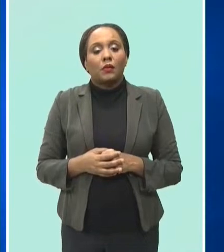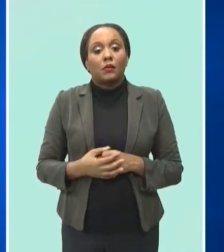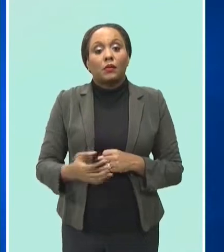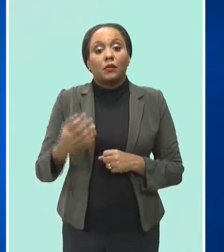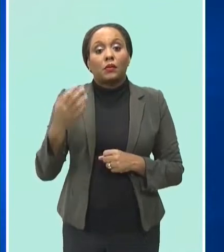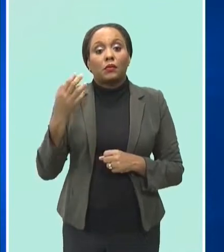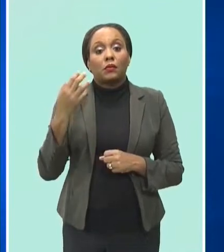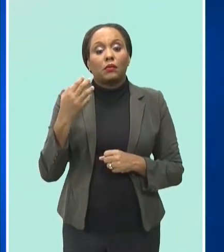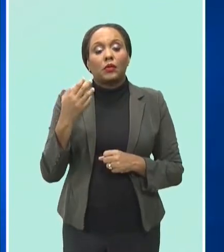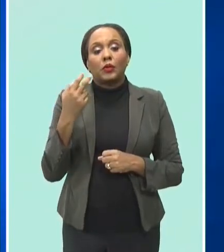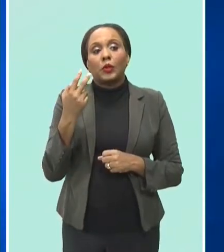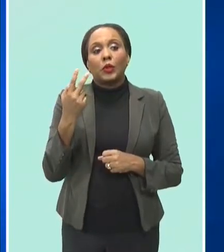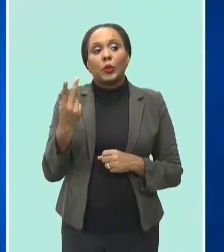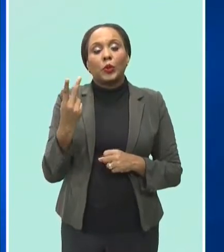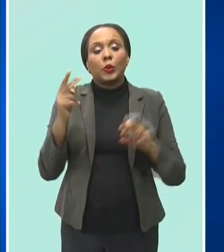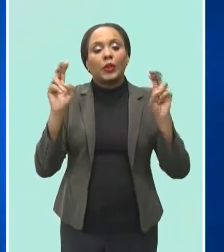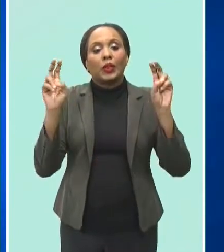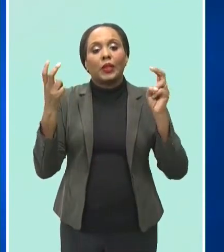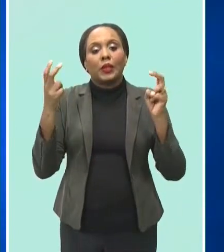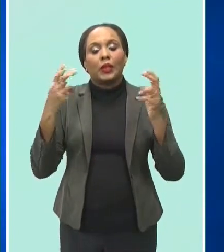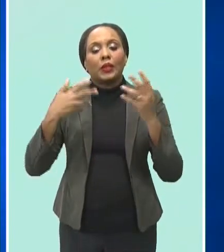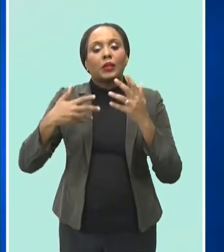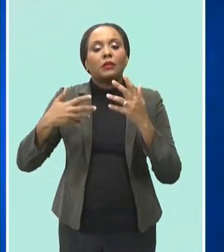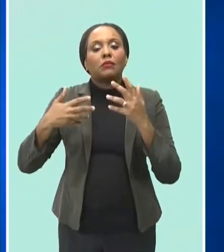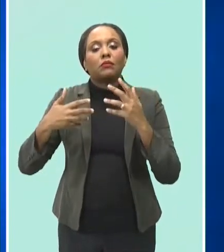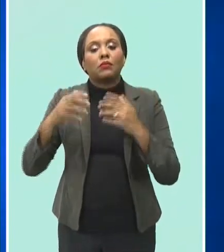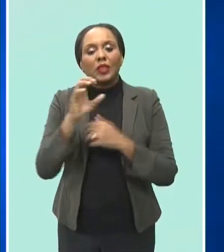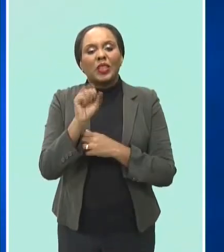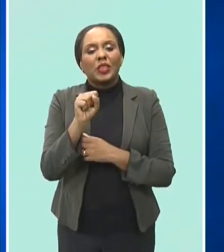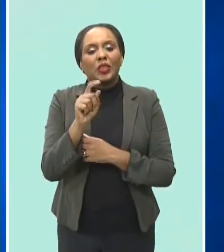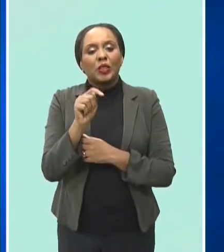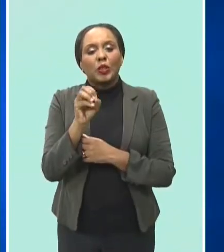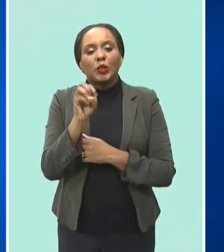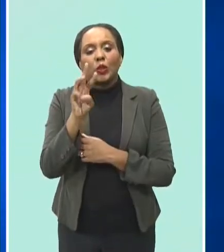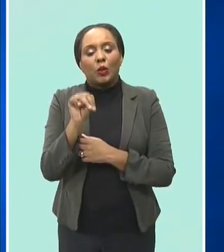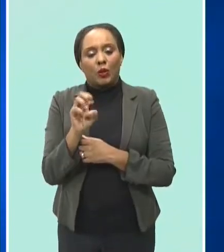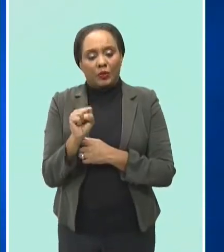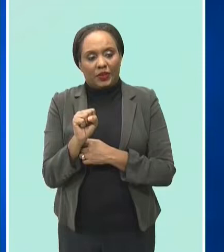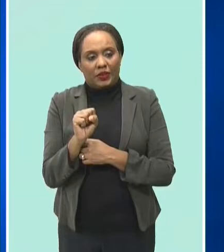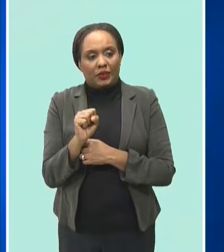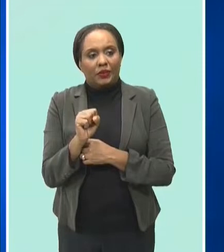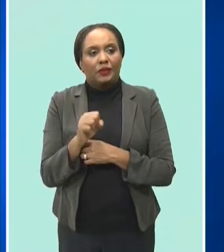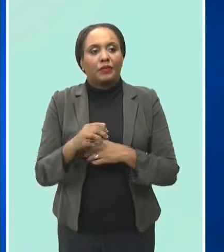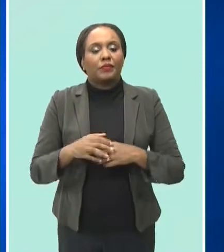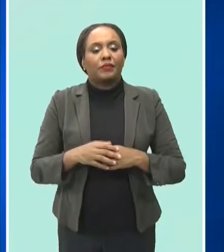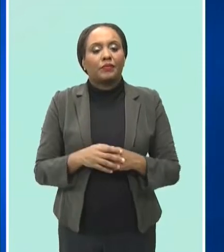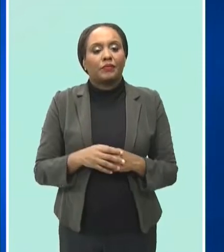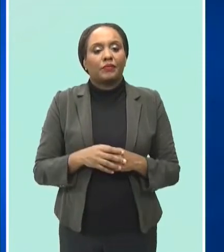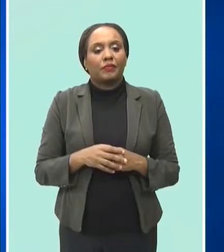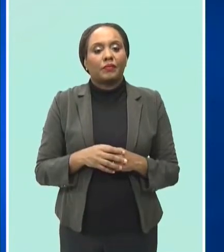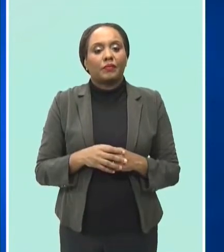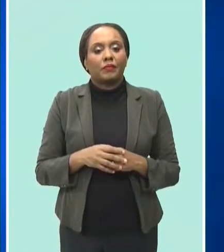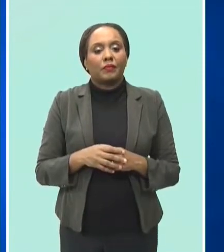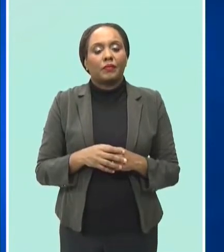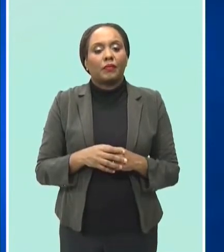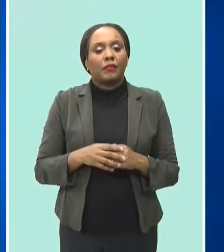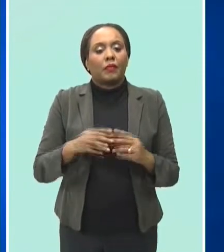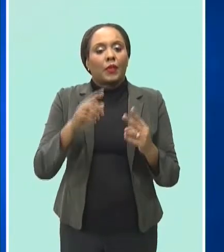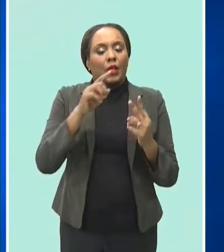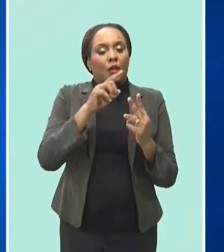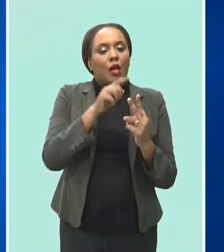the compliance with the International Accounting Standard IFRS 9 and also the experience with debt